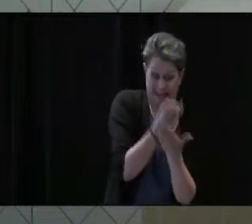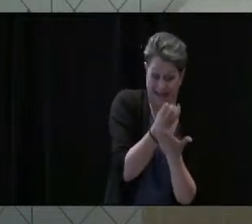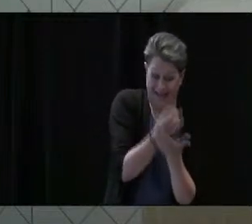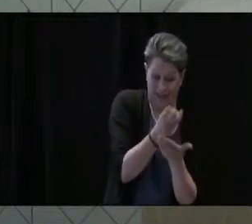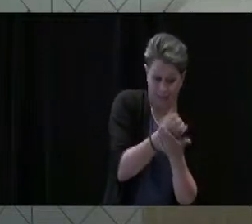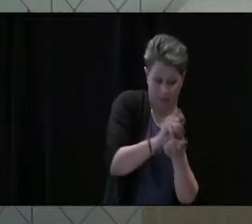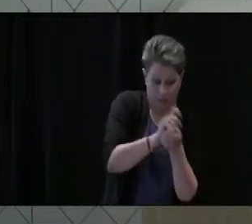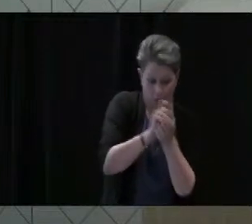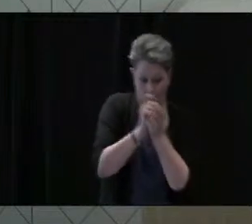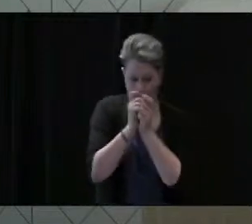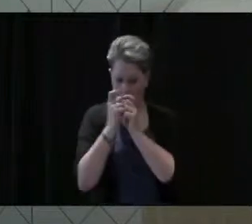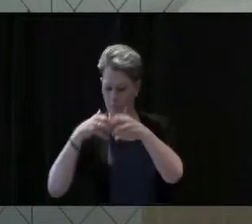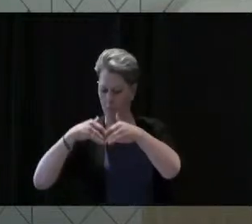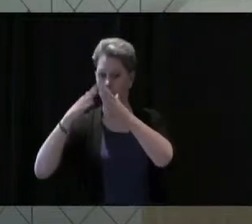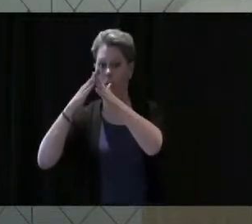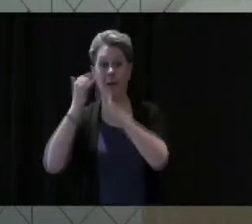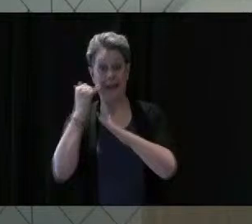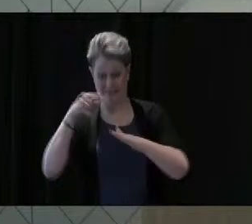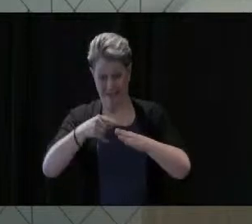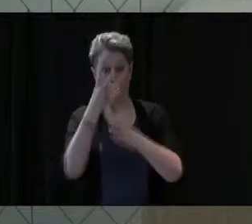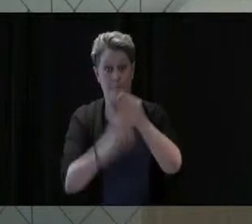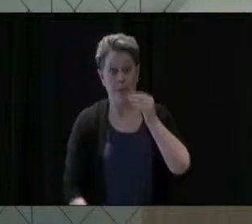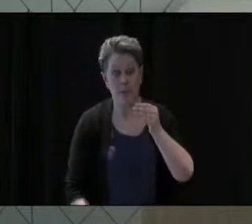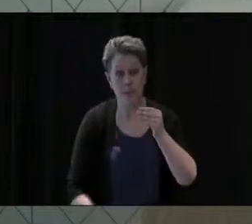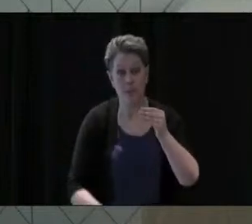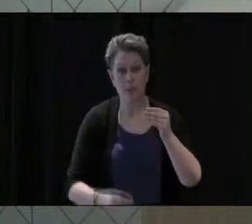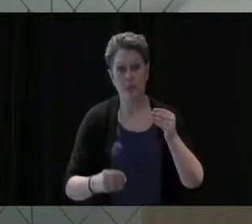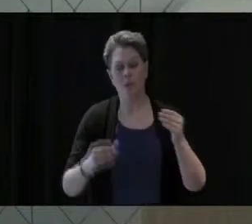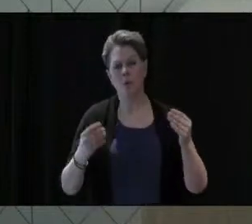future that we can promise to our children?